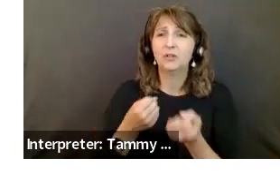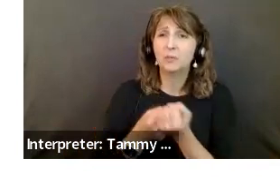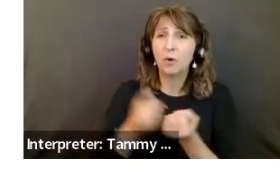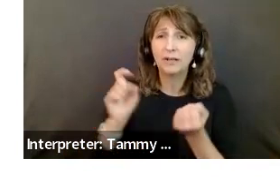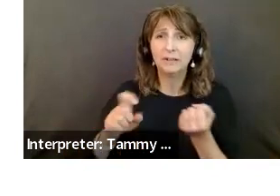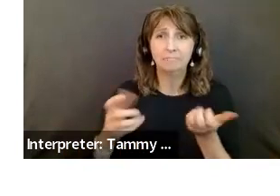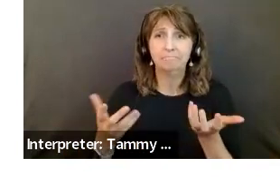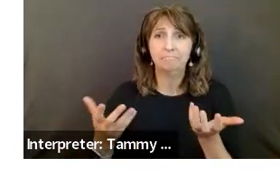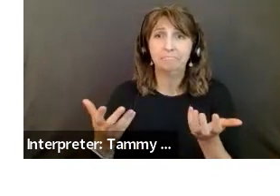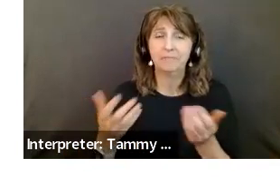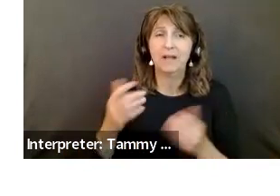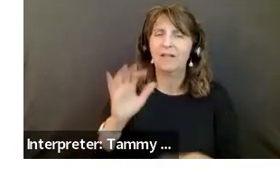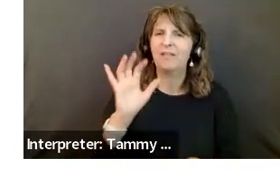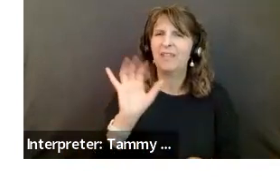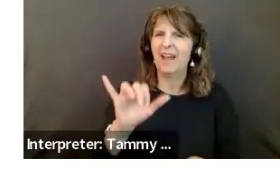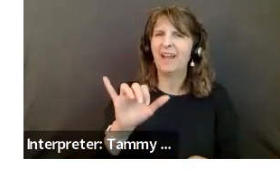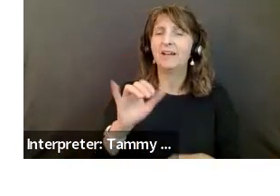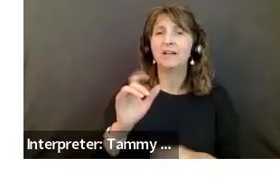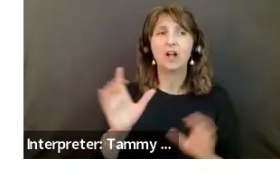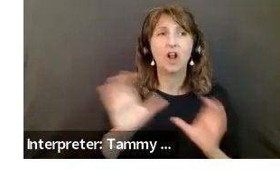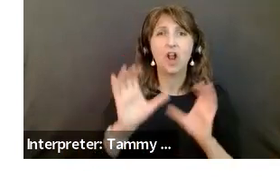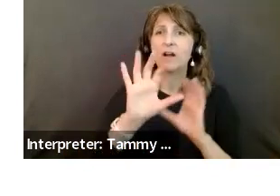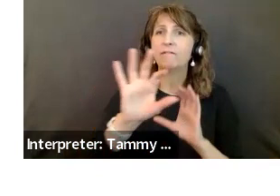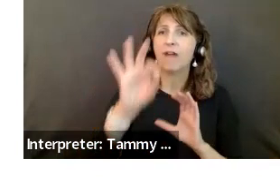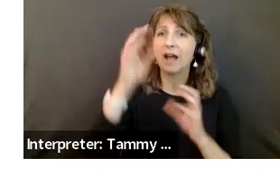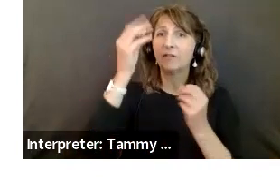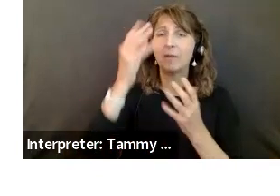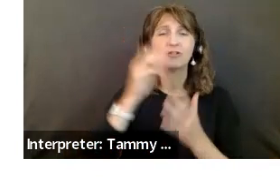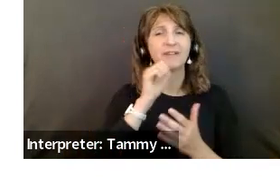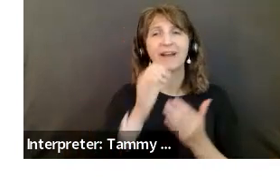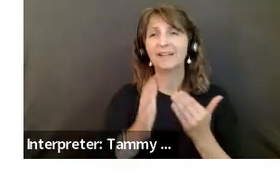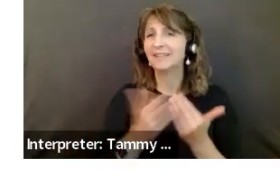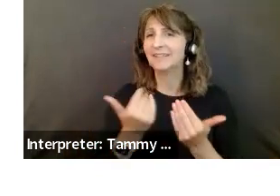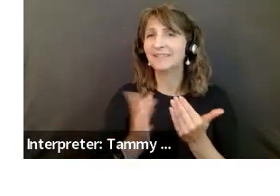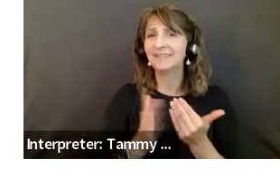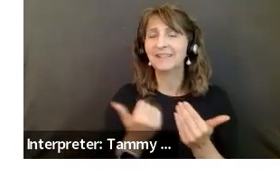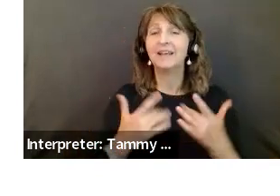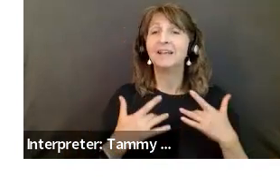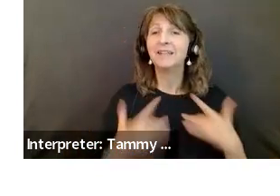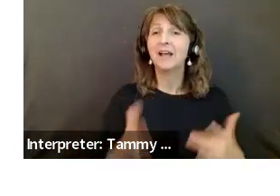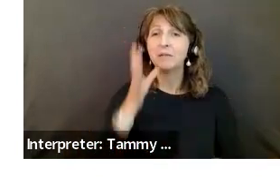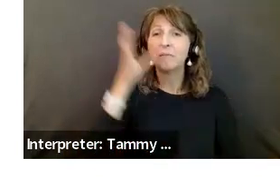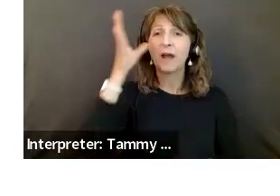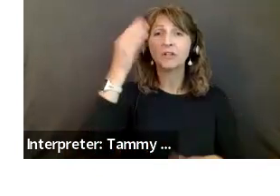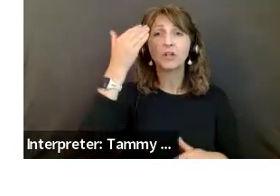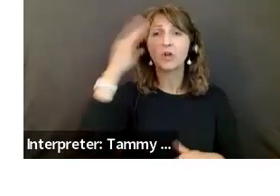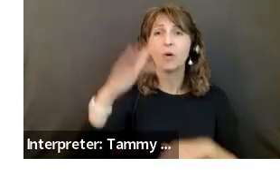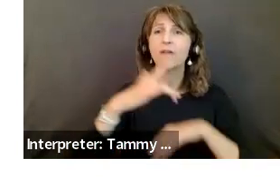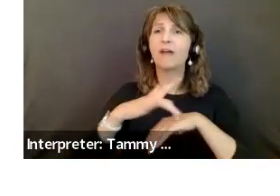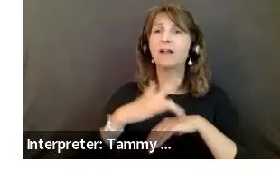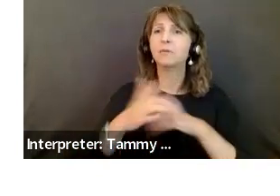need, it's hard to find the information. They often don't know about what are the services to help them,